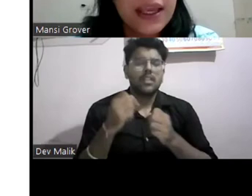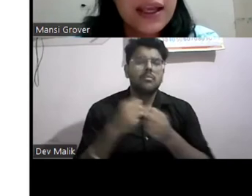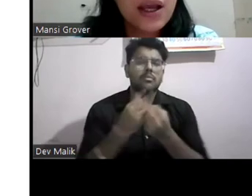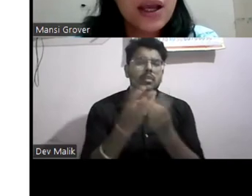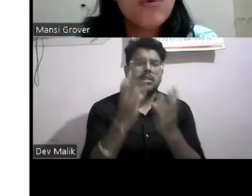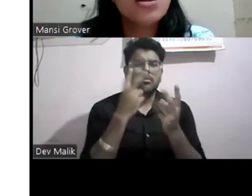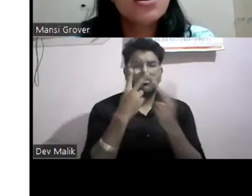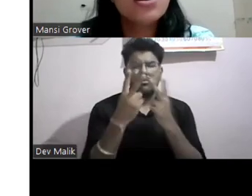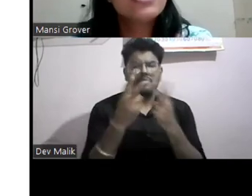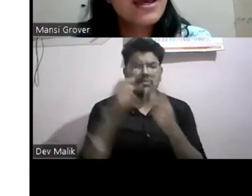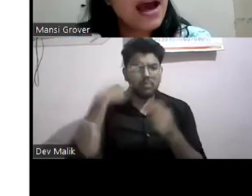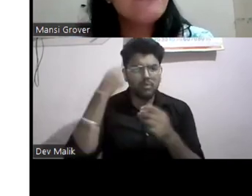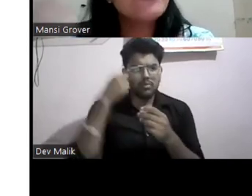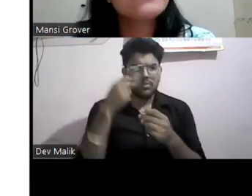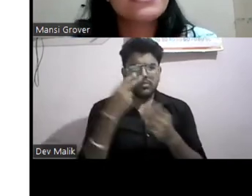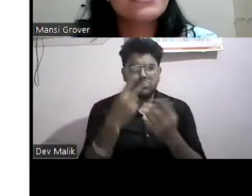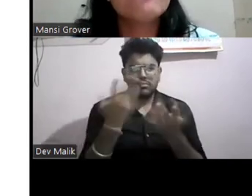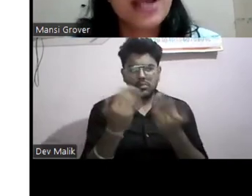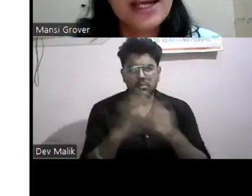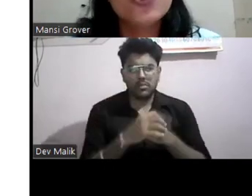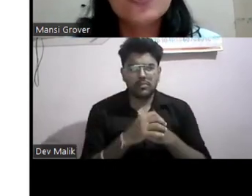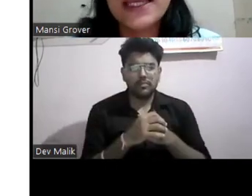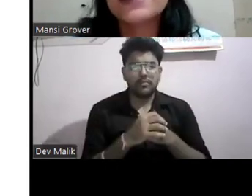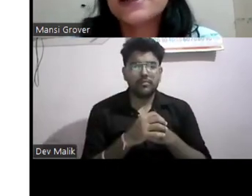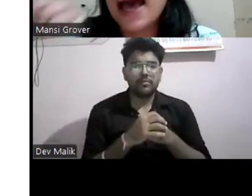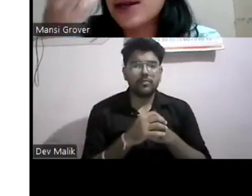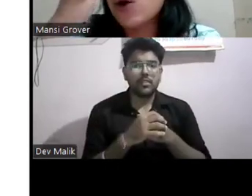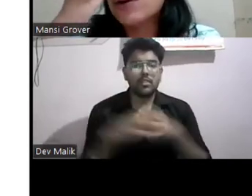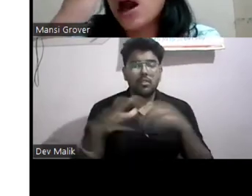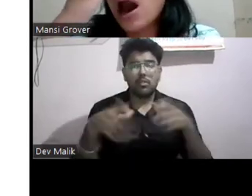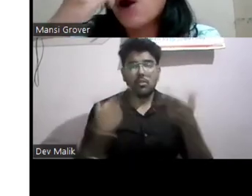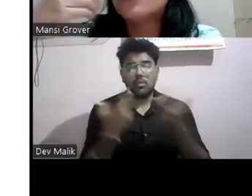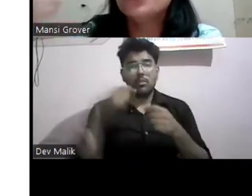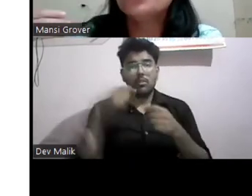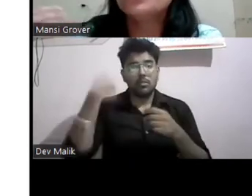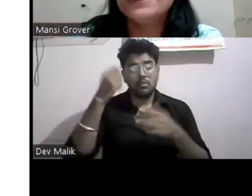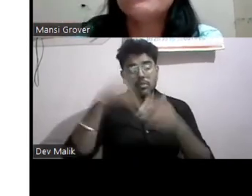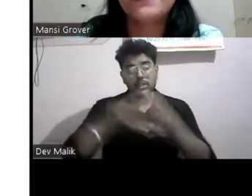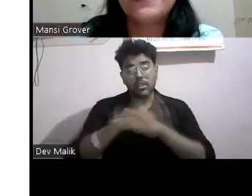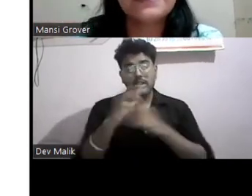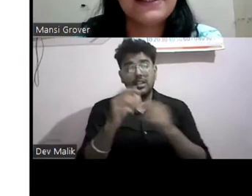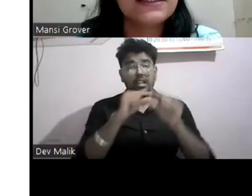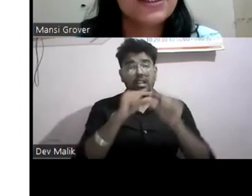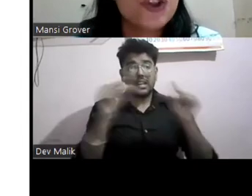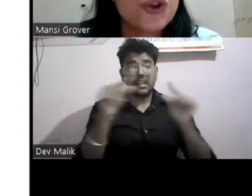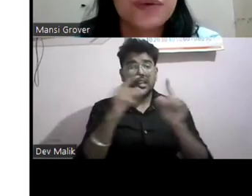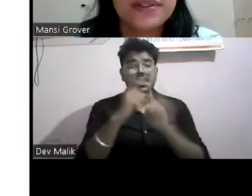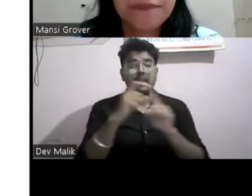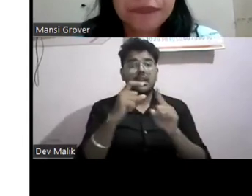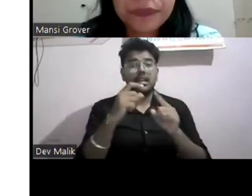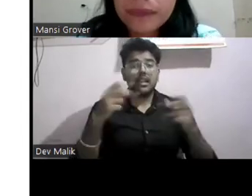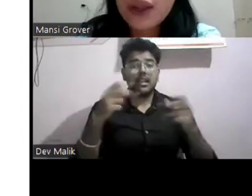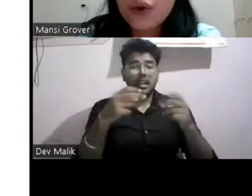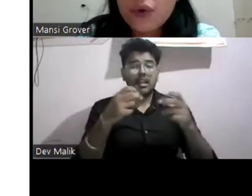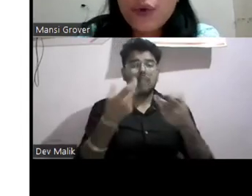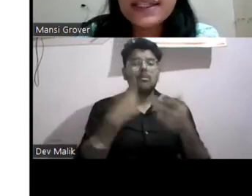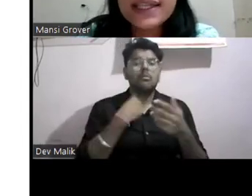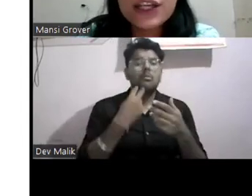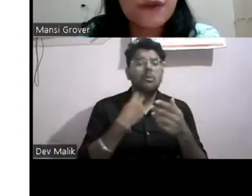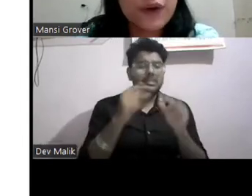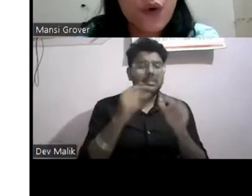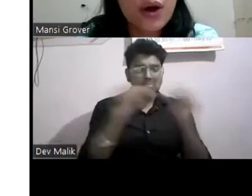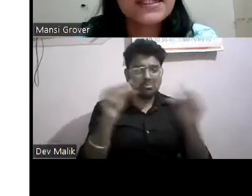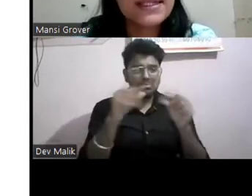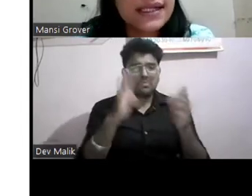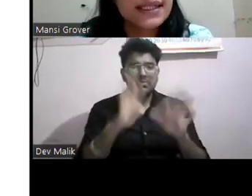also. Now, there are films that have tried to create a dialogue on how do you treat mental health issues. One